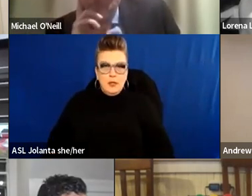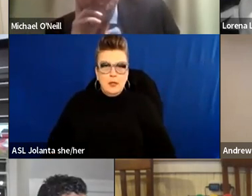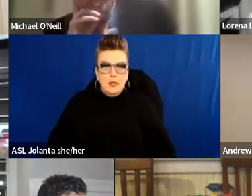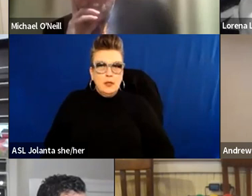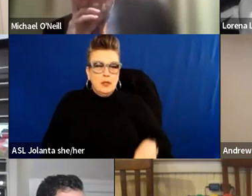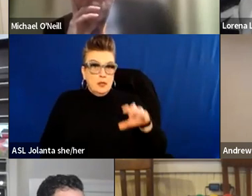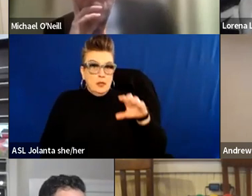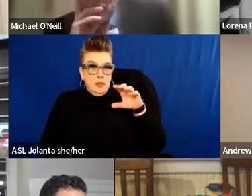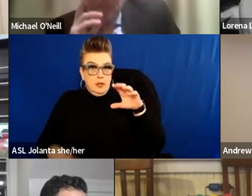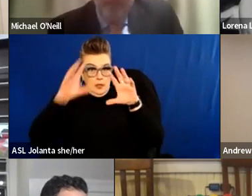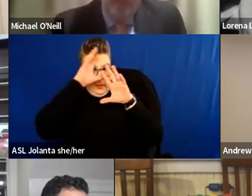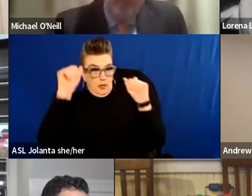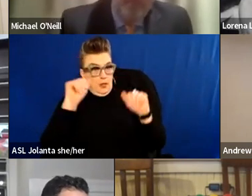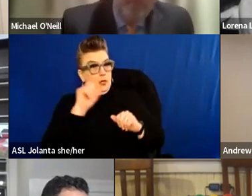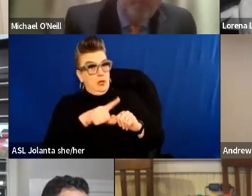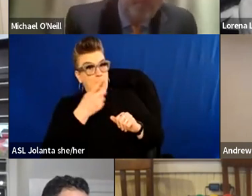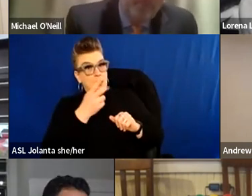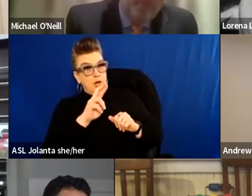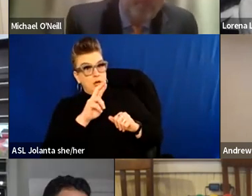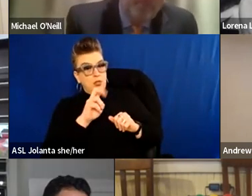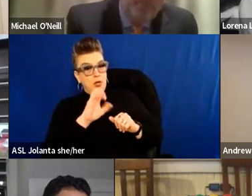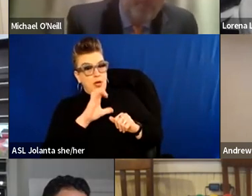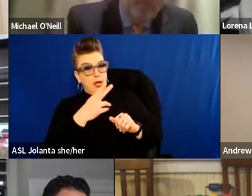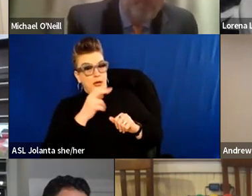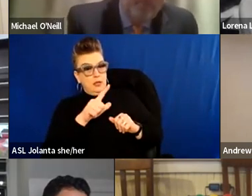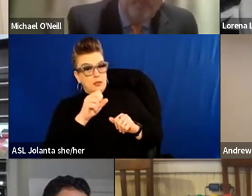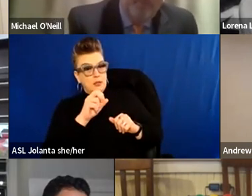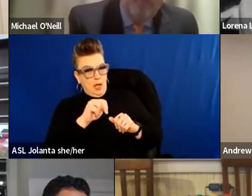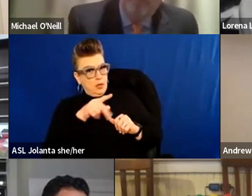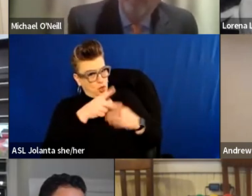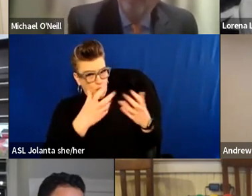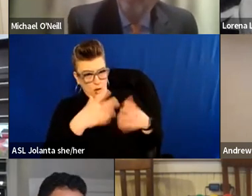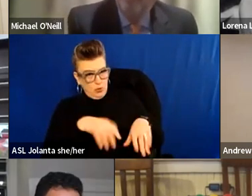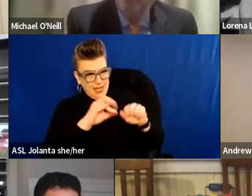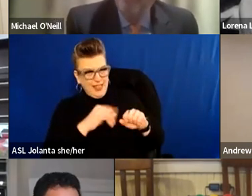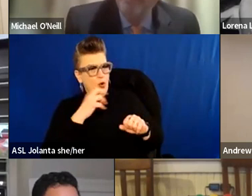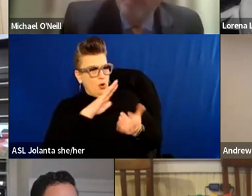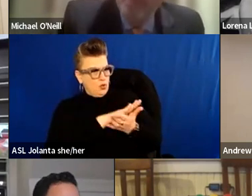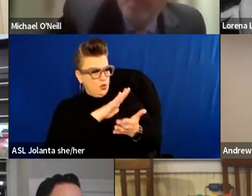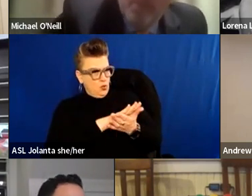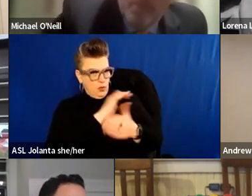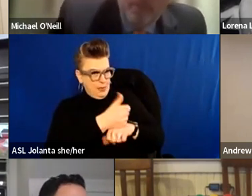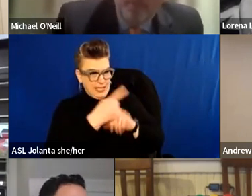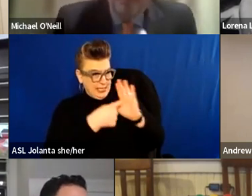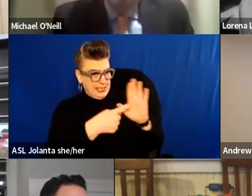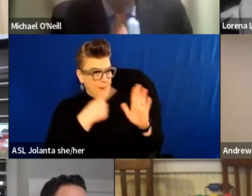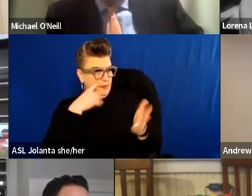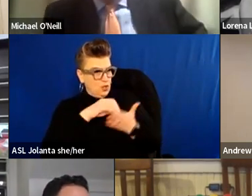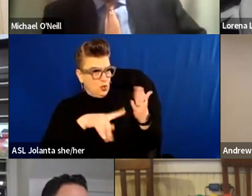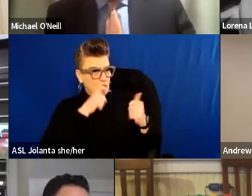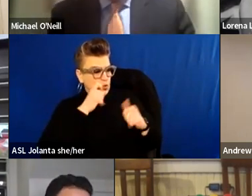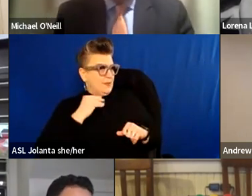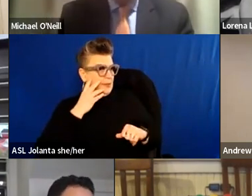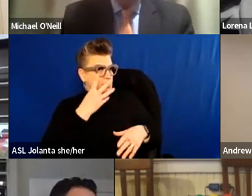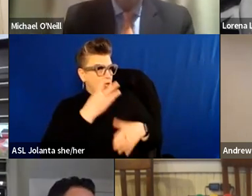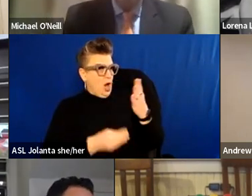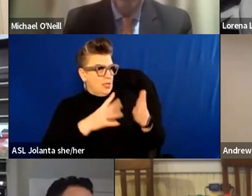do you want to take that or should we do a school-based example of what would happen for students who have learning loss yeah you